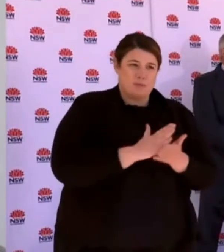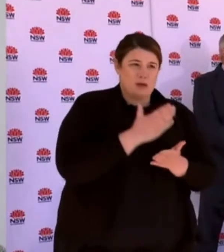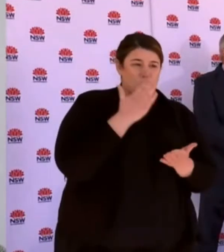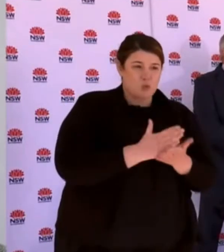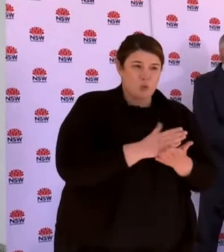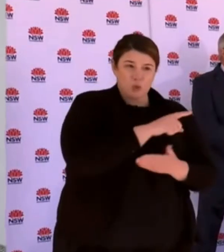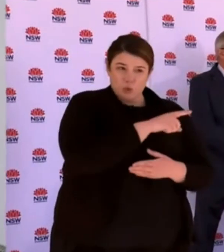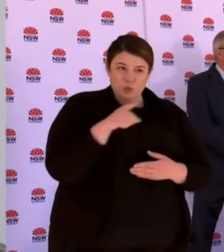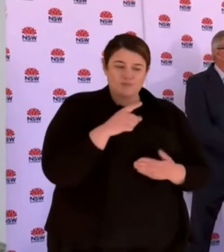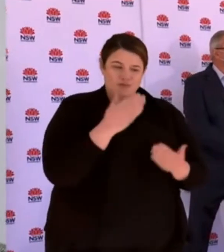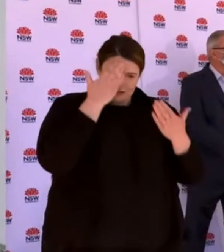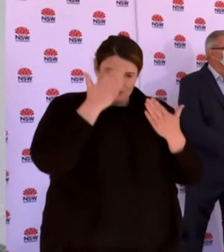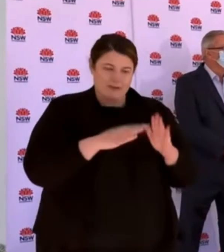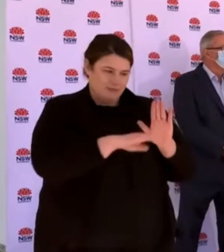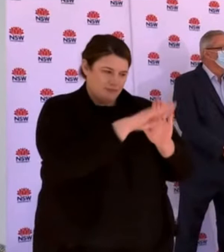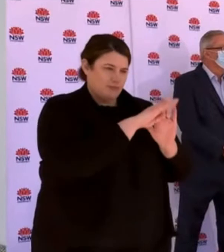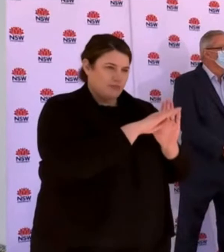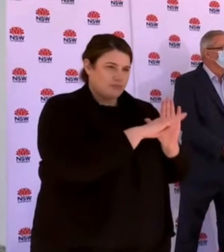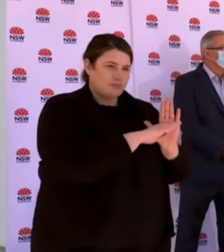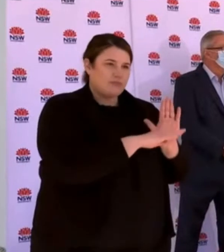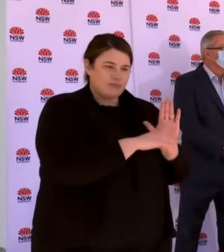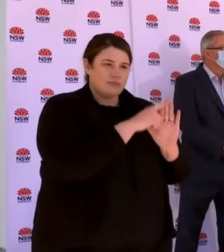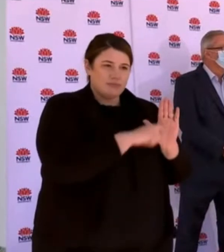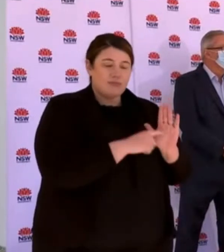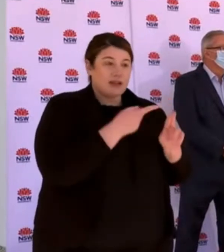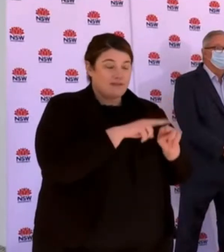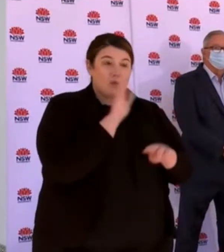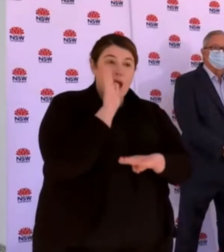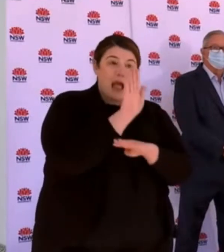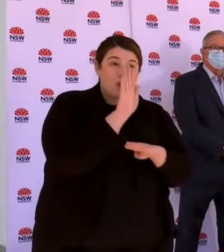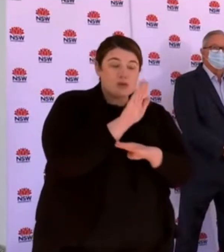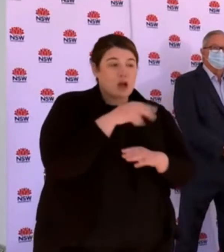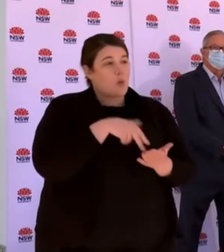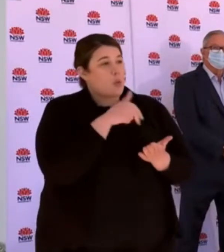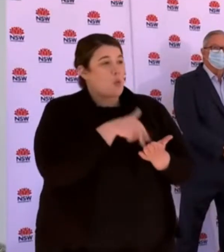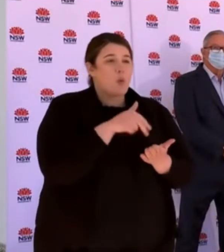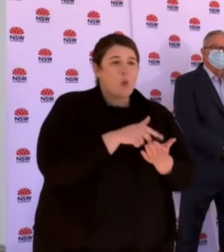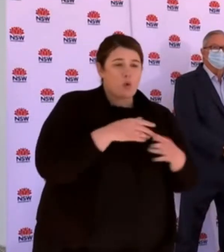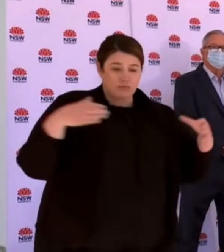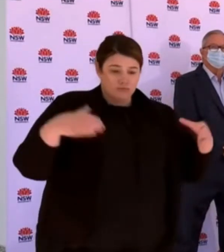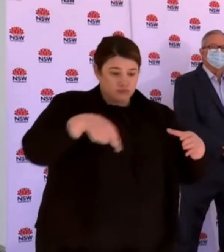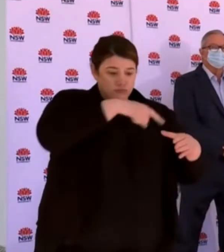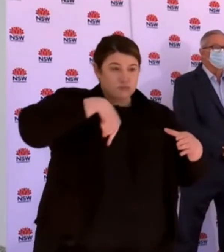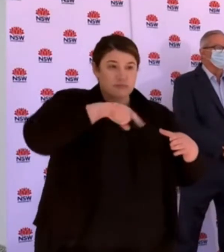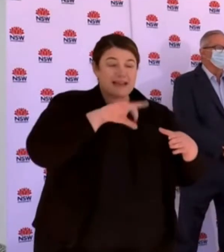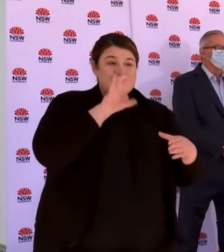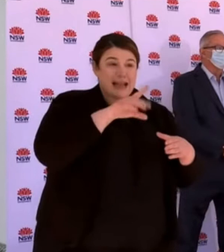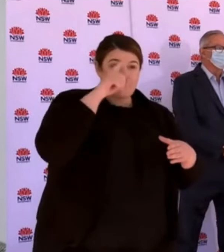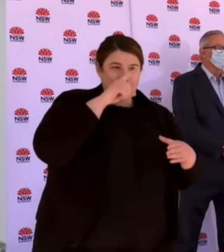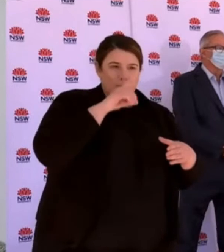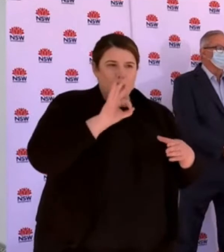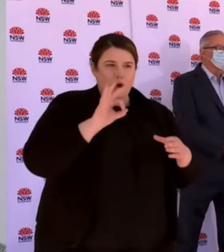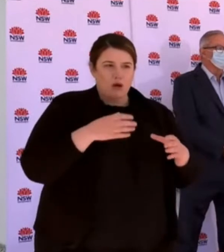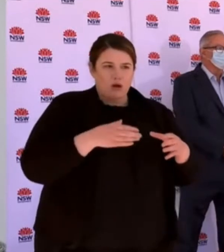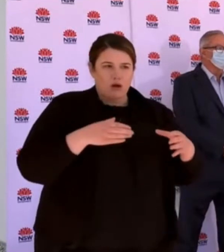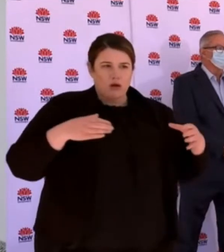make sure that you respect the rules we've put in place. Make sure if you're outdoors exercising in a group of 10 that the 10 doesn't